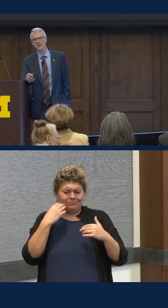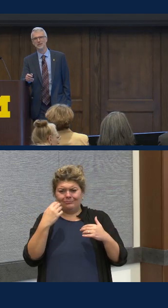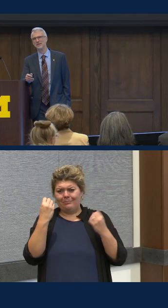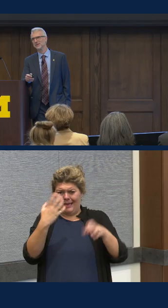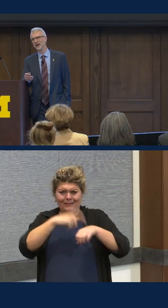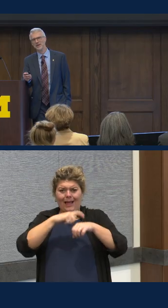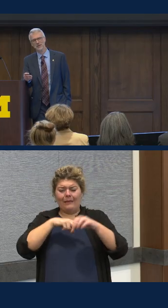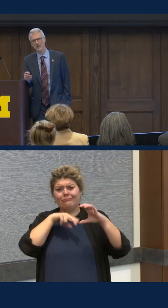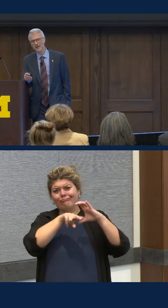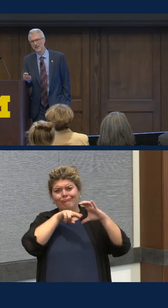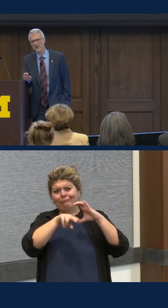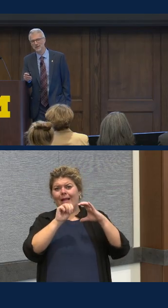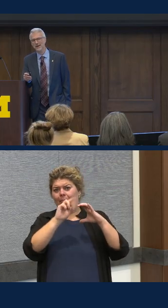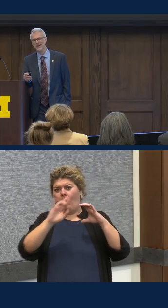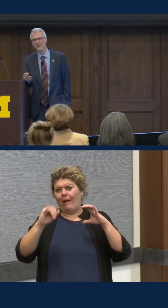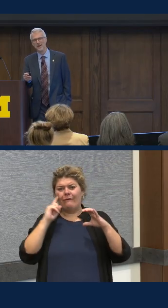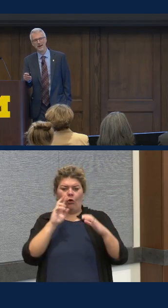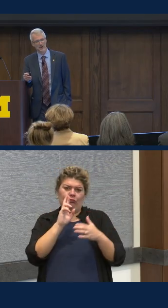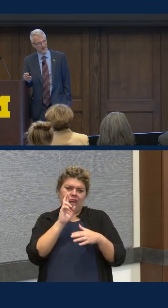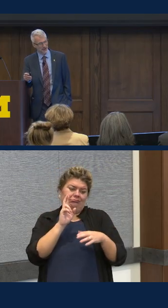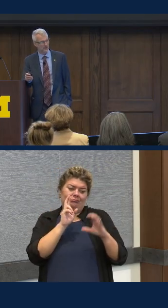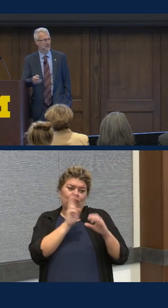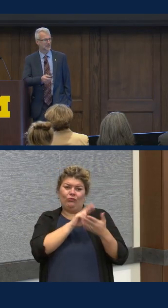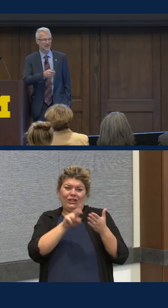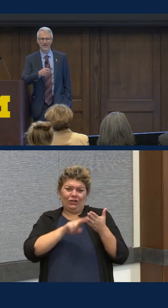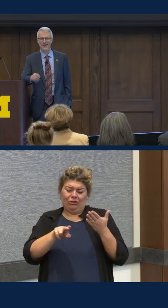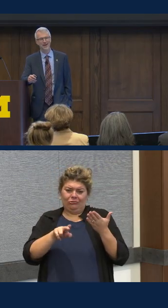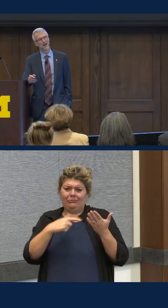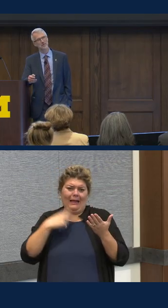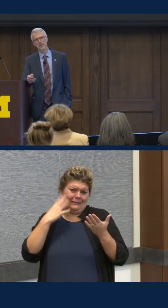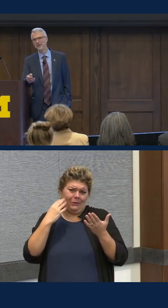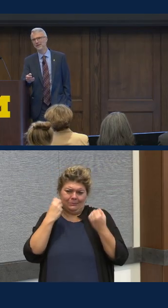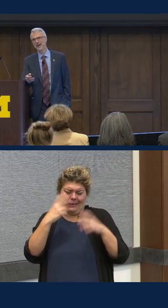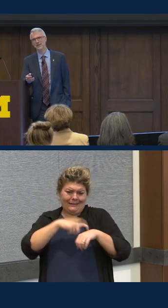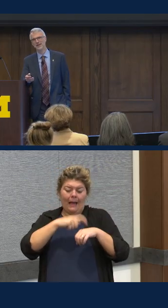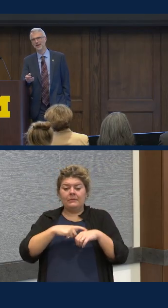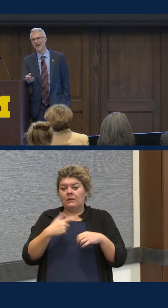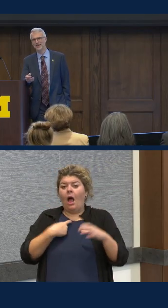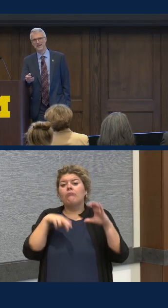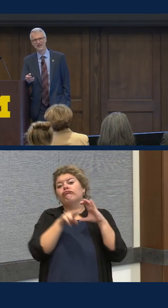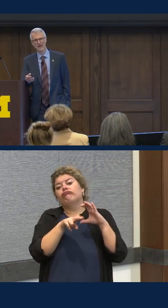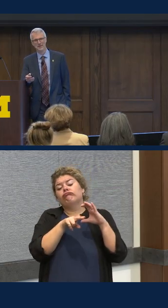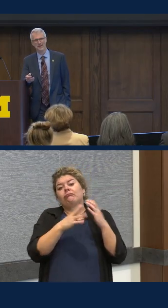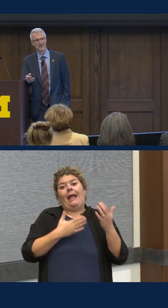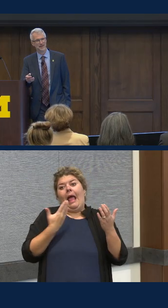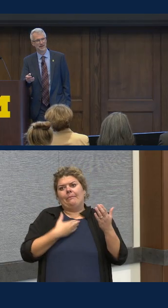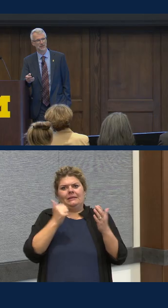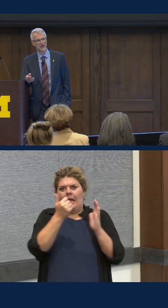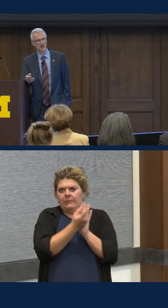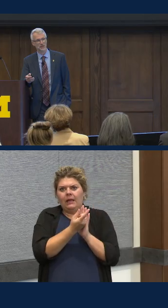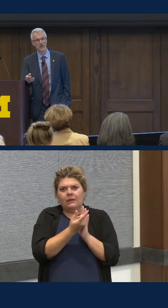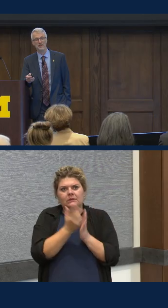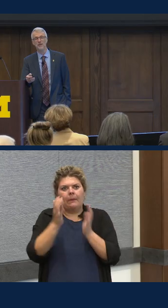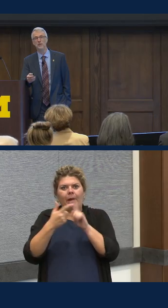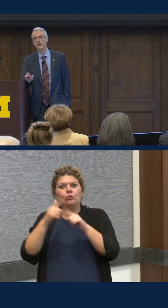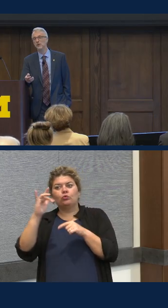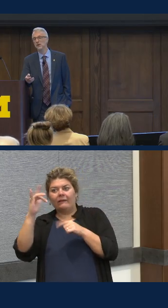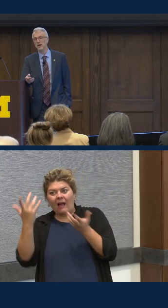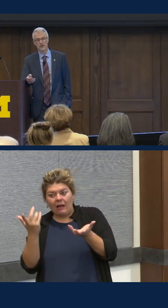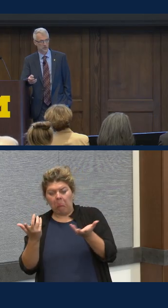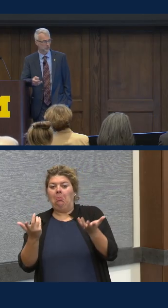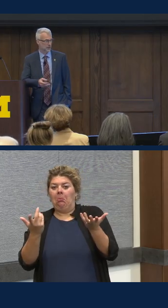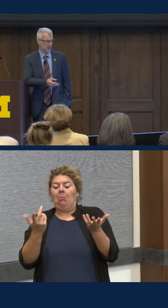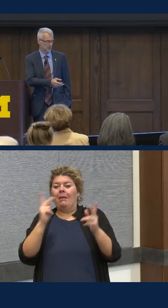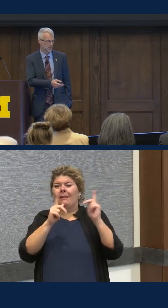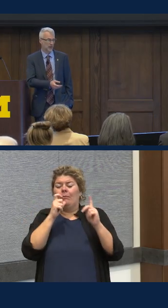the time for research, so I am totally comfortable laying on an MRI scanner, but still, I'm perfectly happy to get out of there in 10 minutes instead of 25 minutes. And for people who